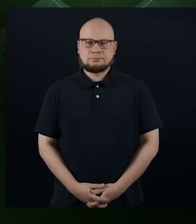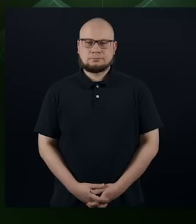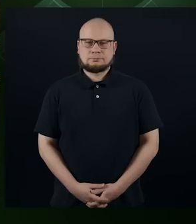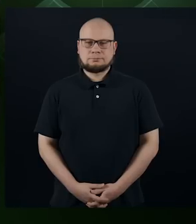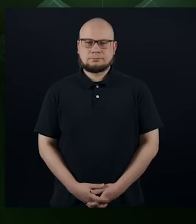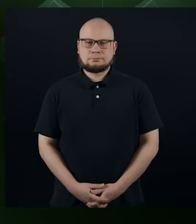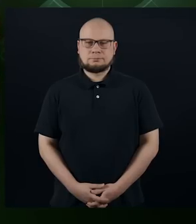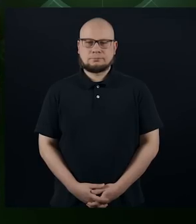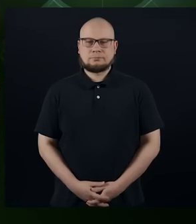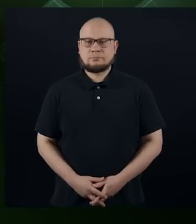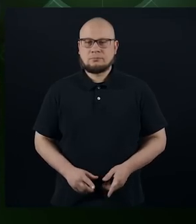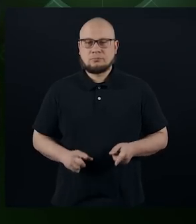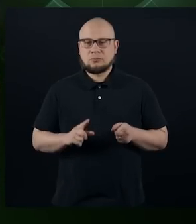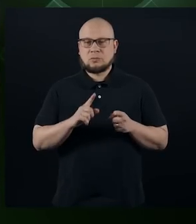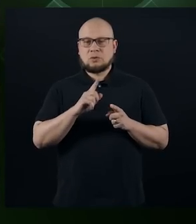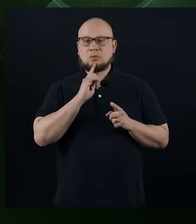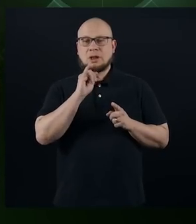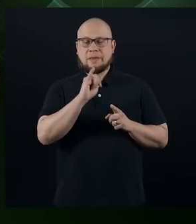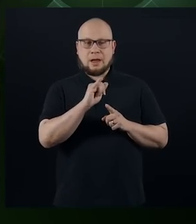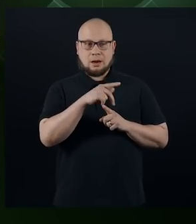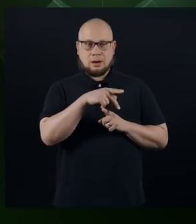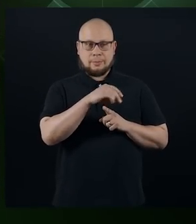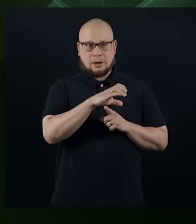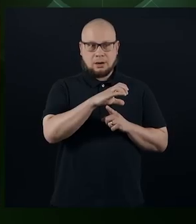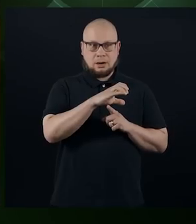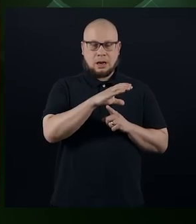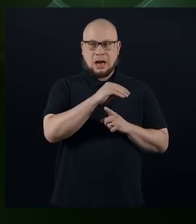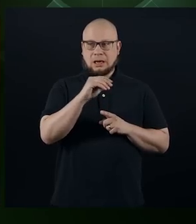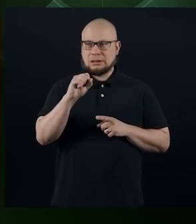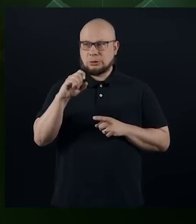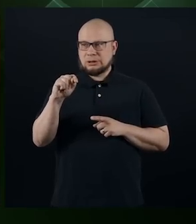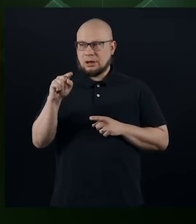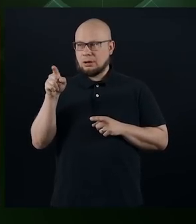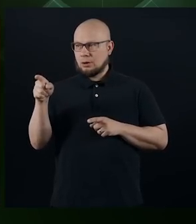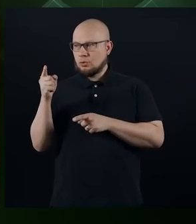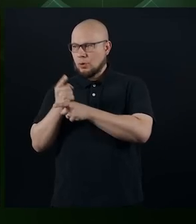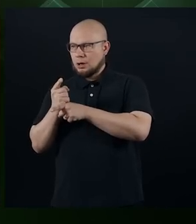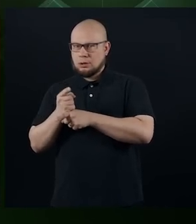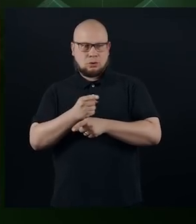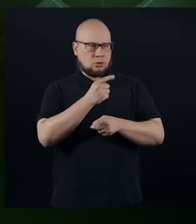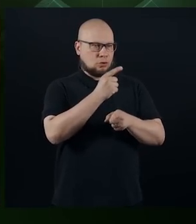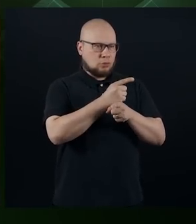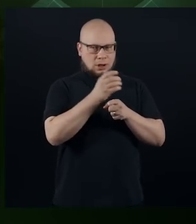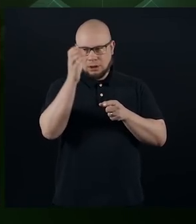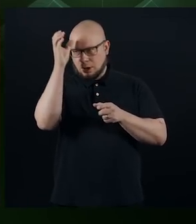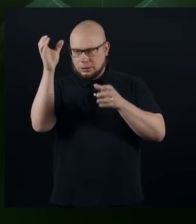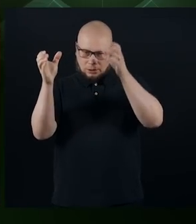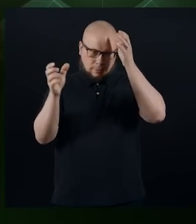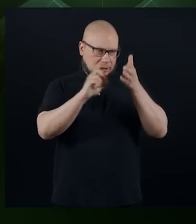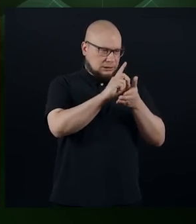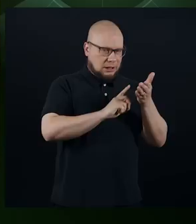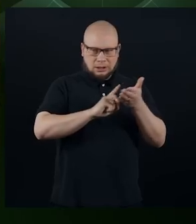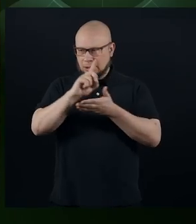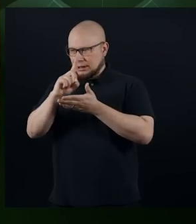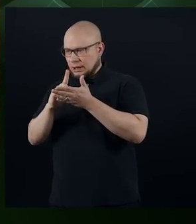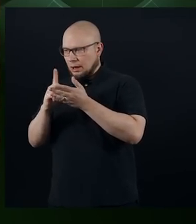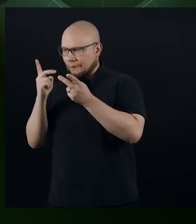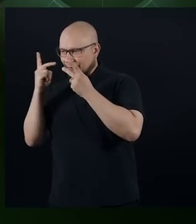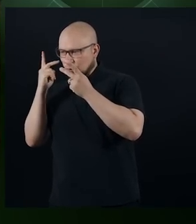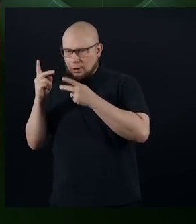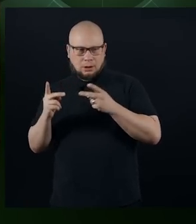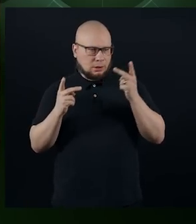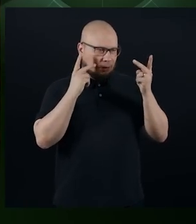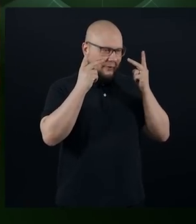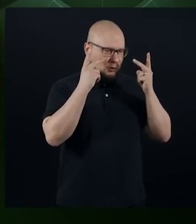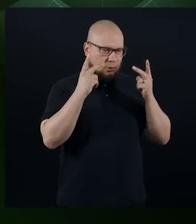It was authentic to Pirates of the Caribbean while staying true to the Sea of Thieves. Everything from the original design documents to the visual treatments to what